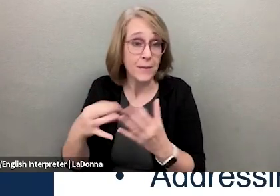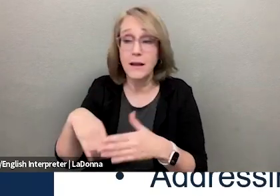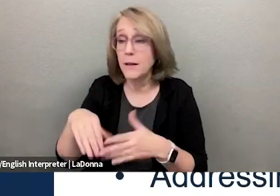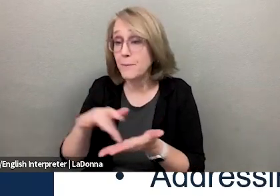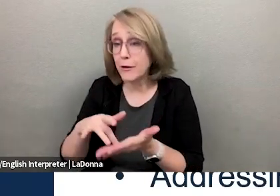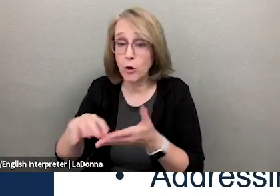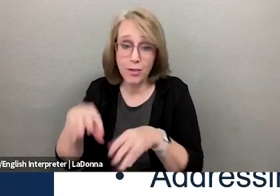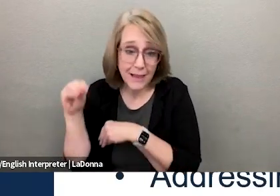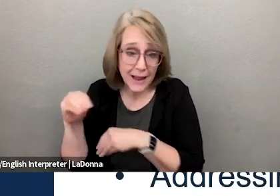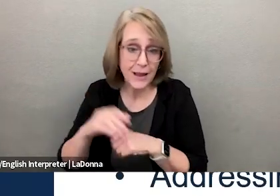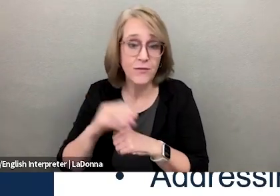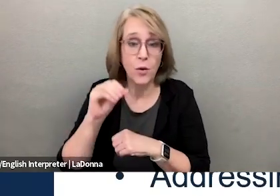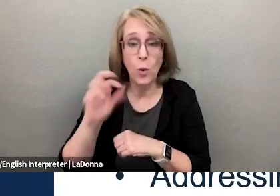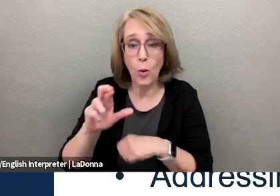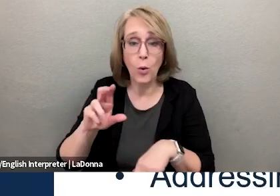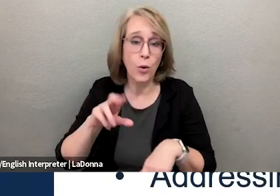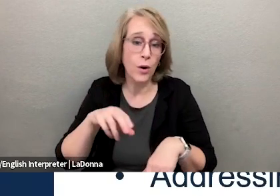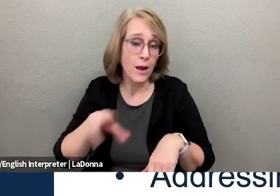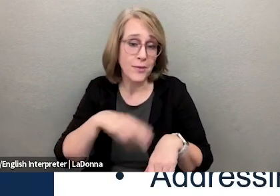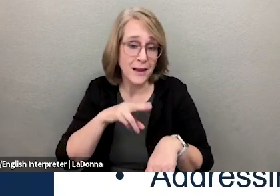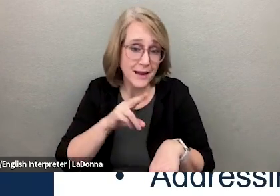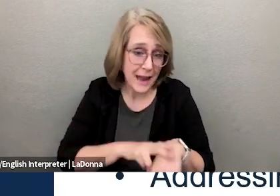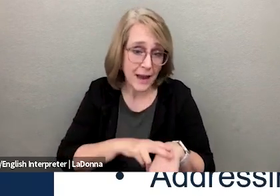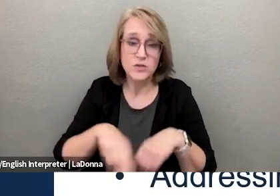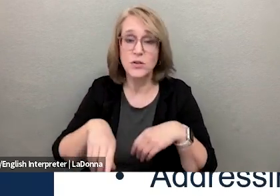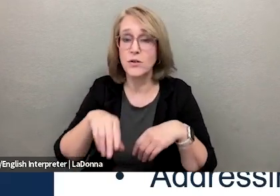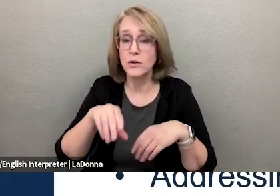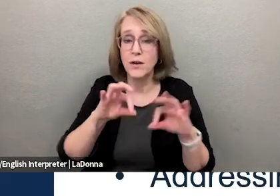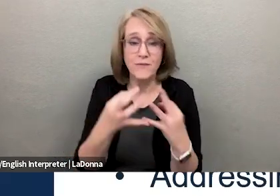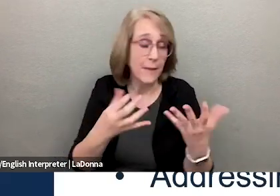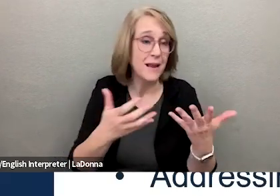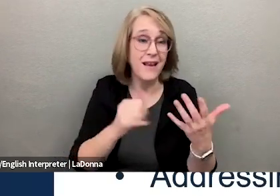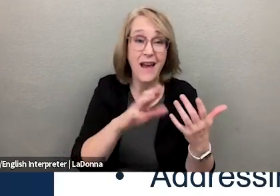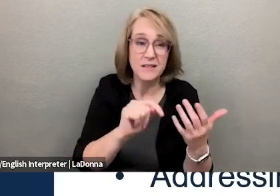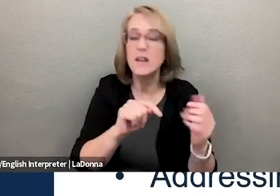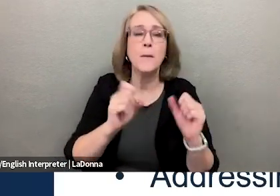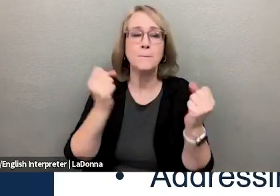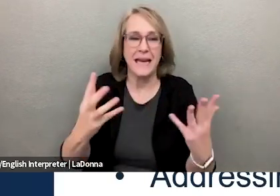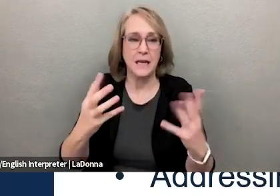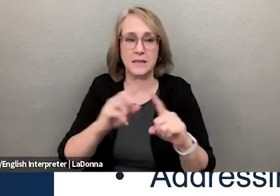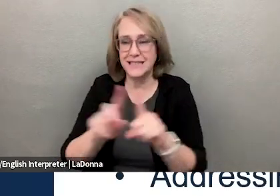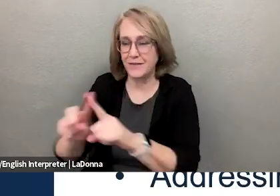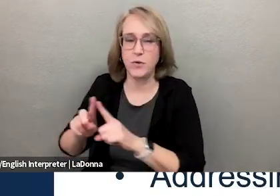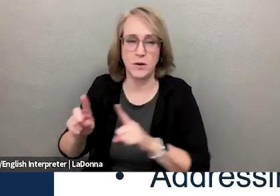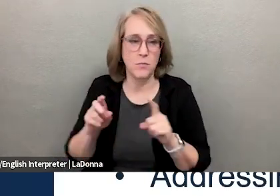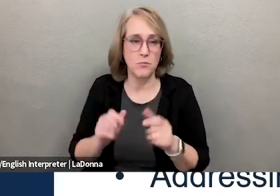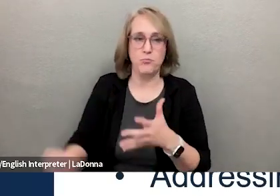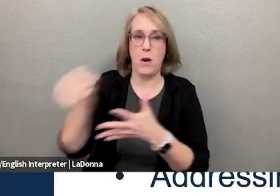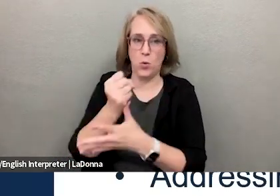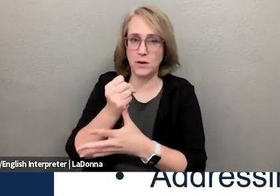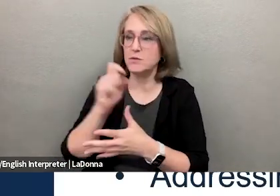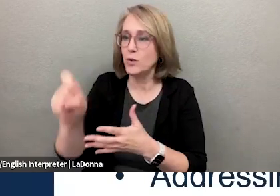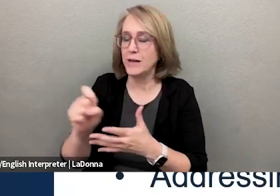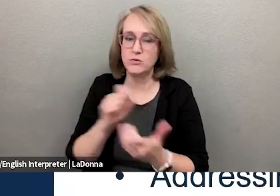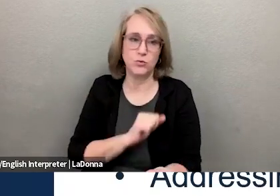to strengthen resources at the agency level. There's so many additional priorities that will be needed to continue to